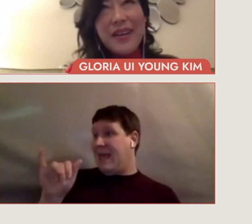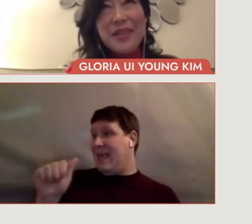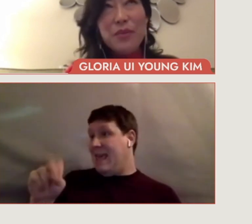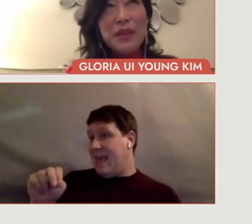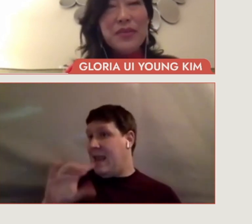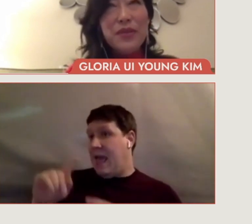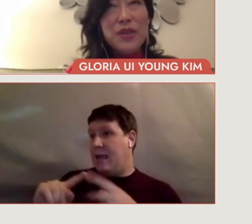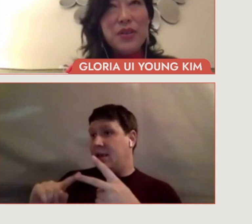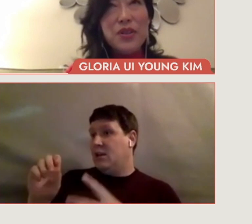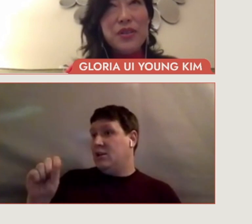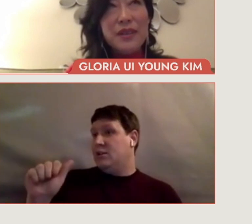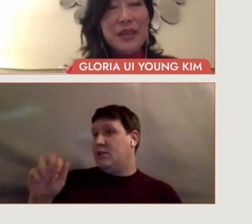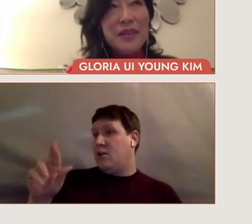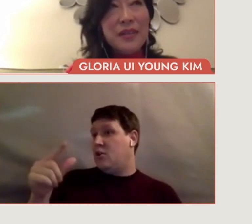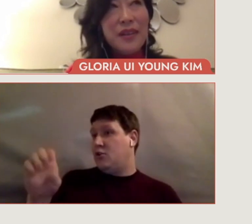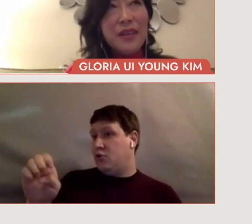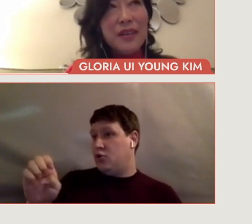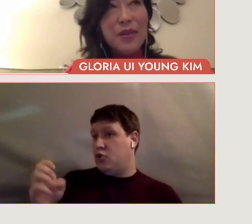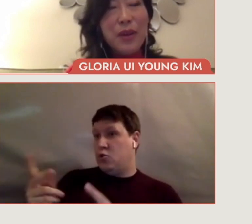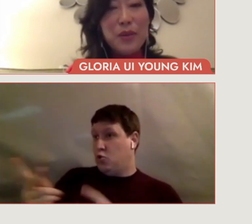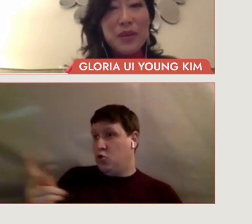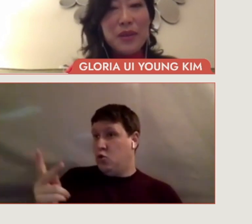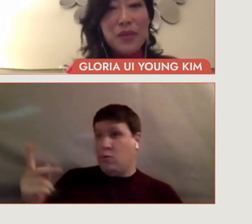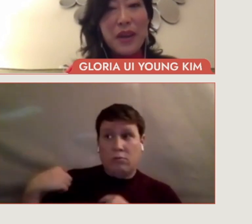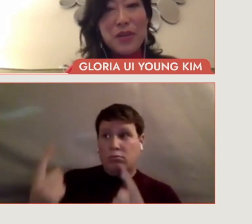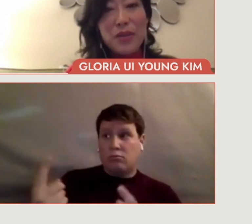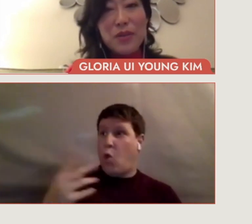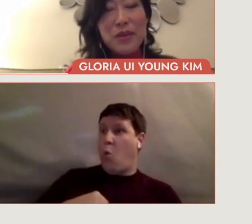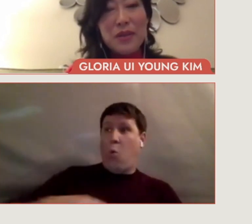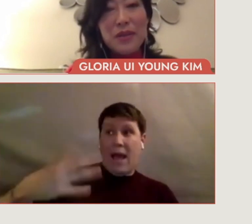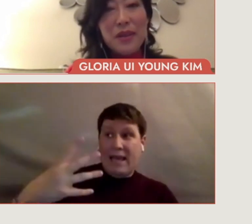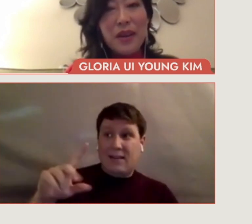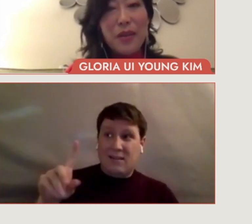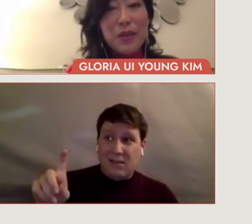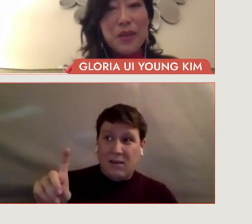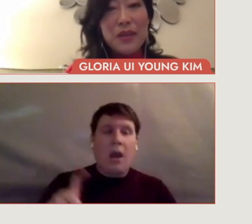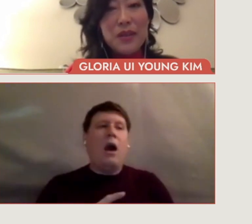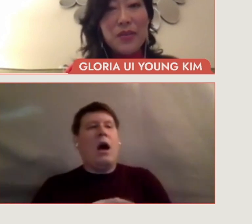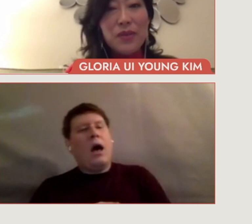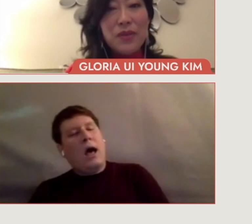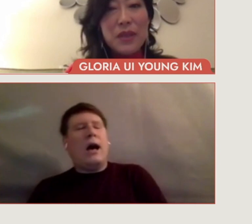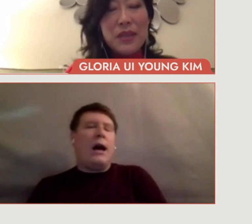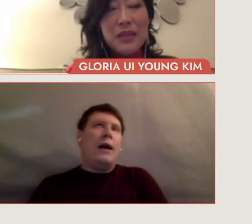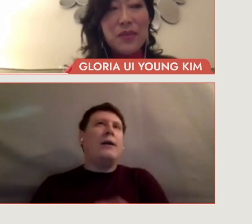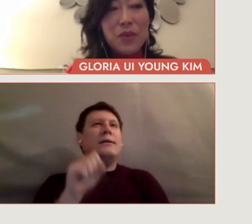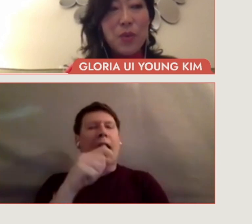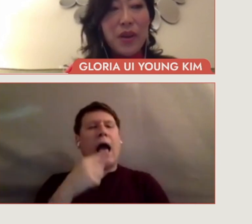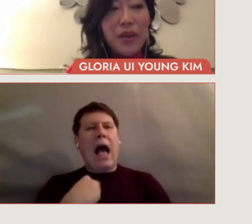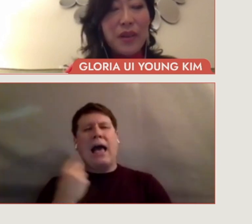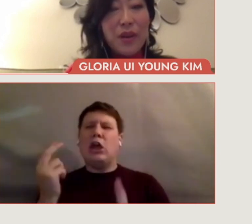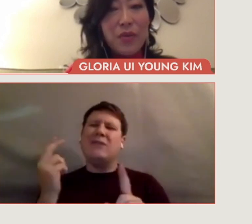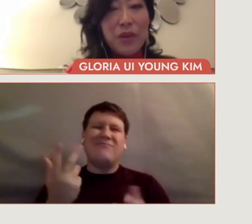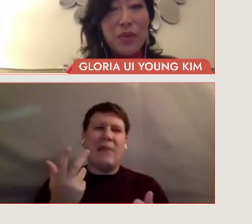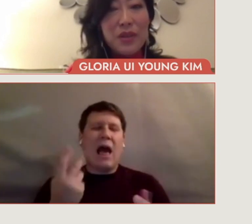I didn't really for Sarge and Ian, you know, I looked at different actors and I looked at different races, and for a